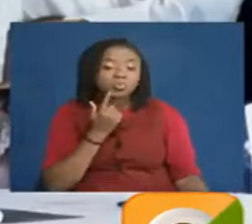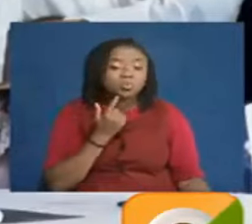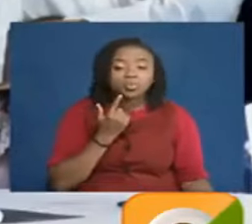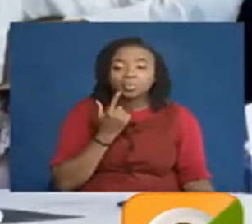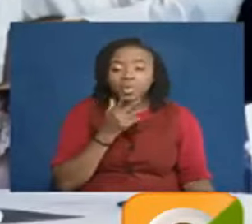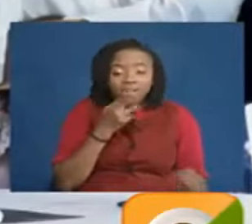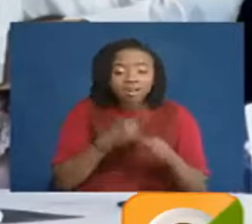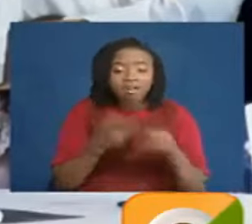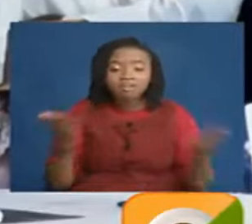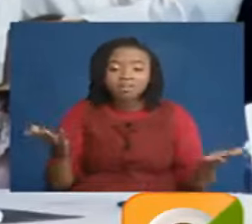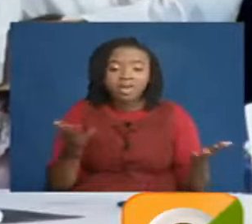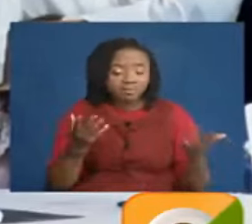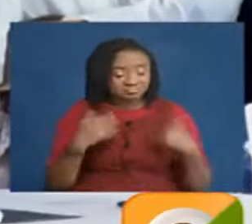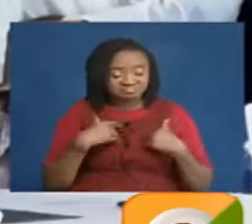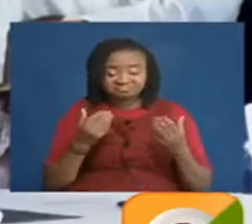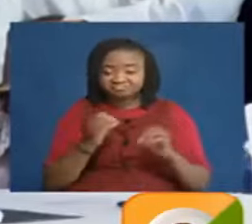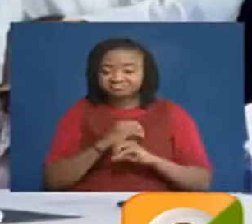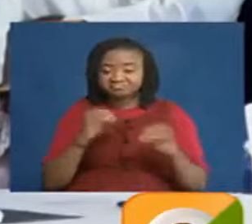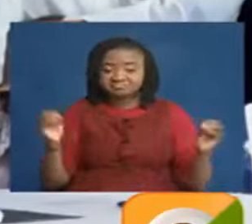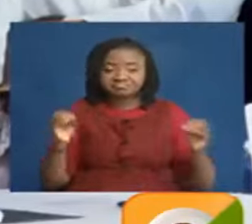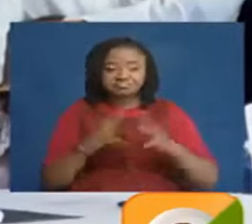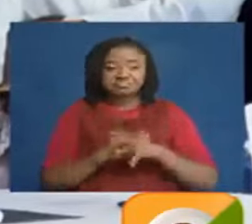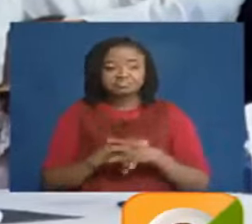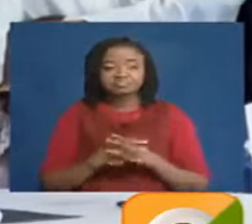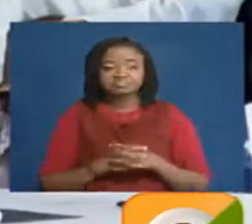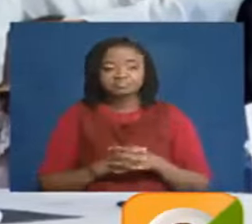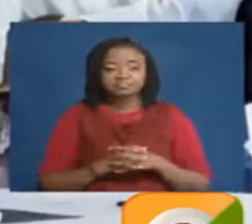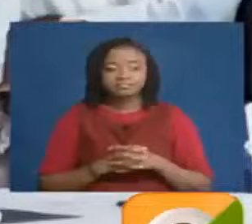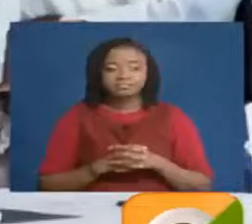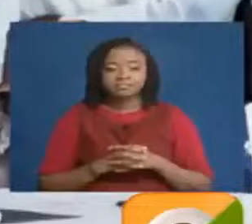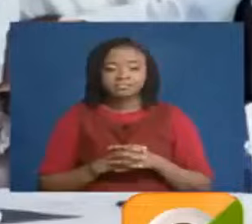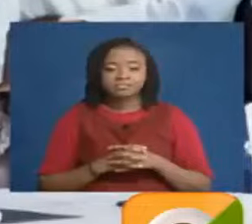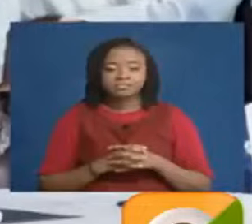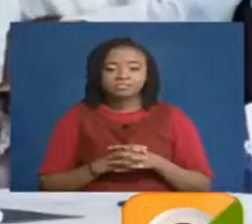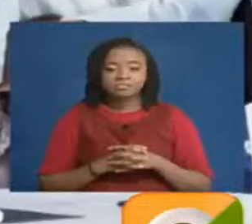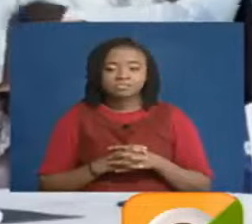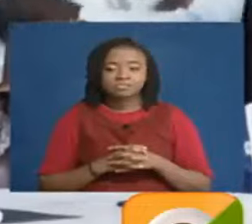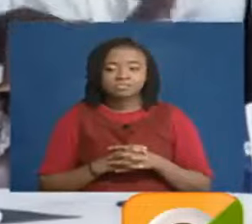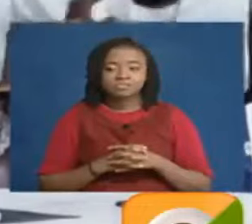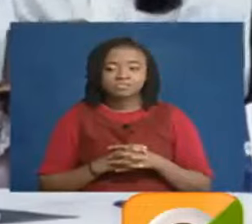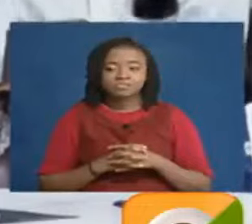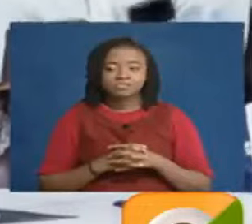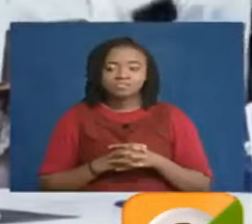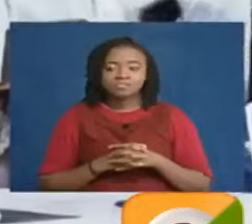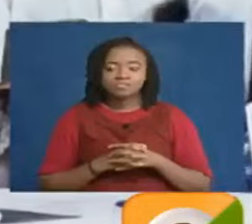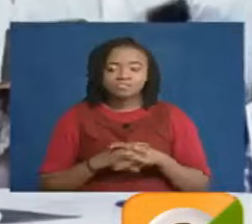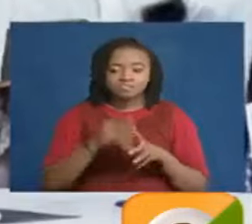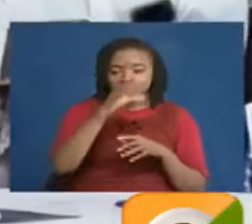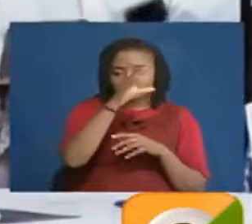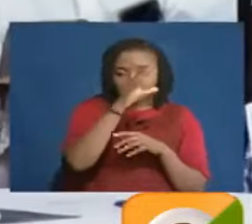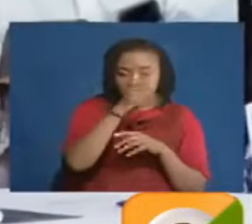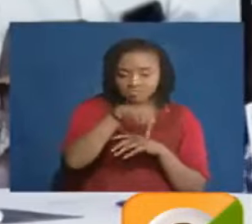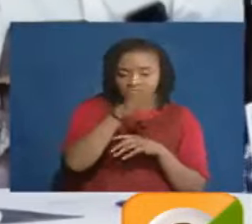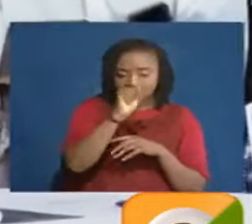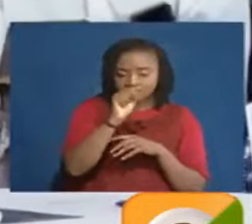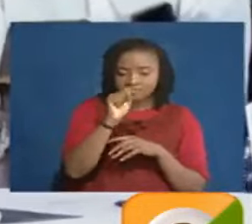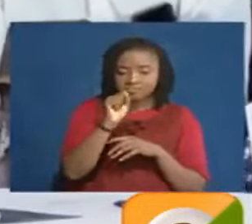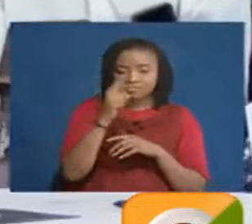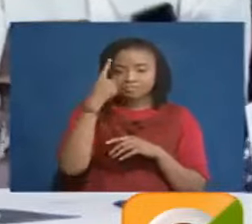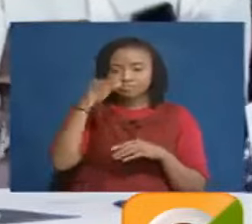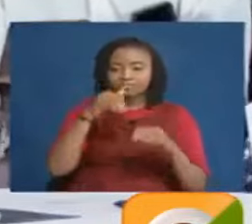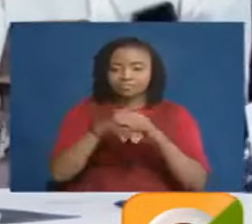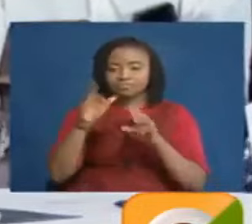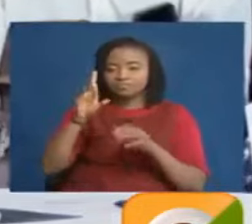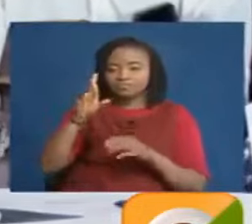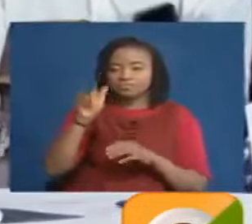abducted or disappeared. And the minister for interior, the PS for interior is here,